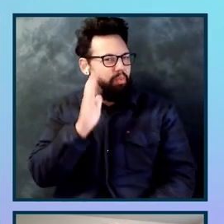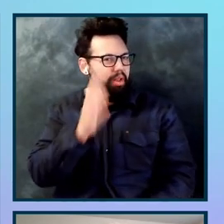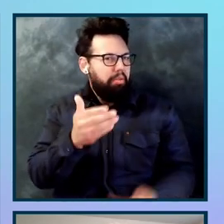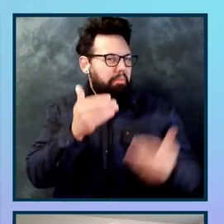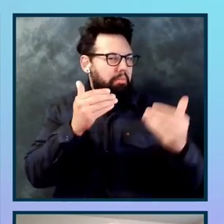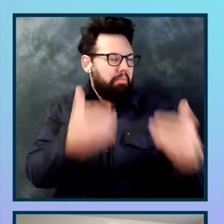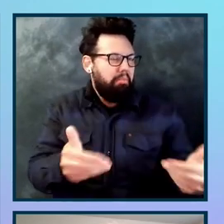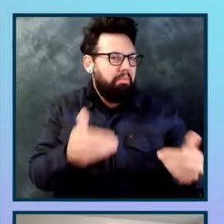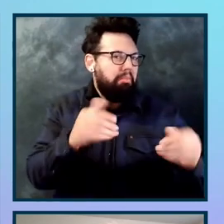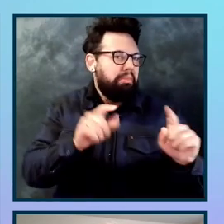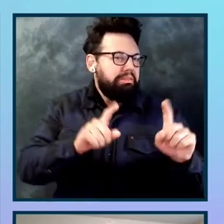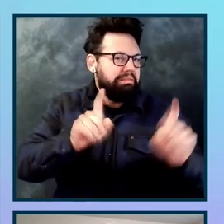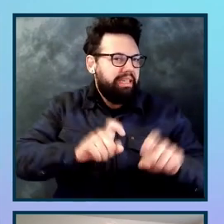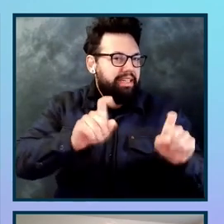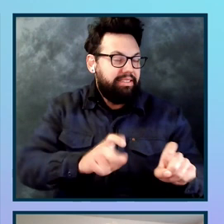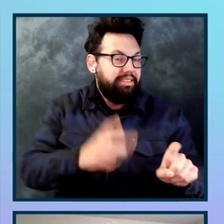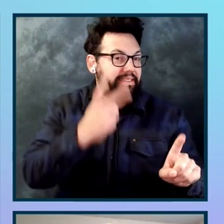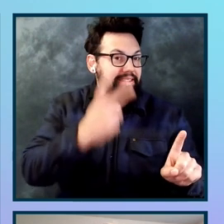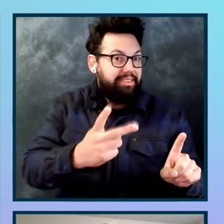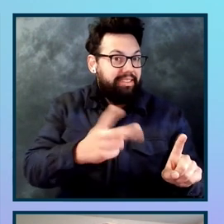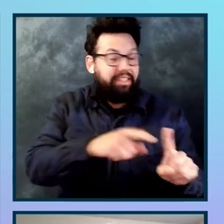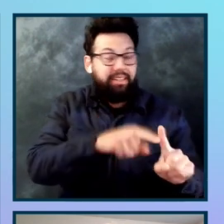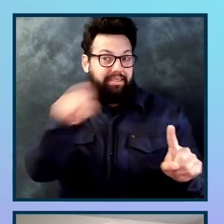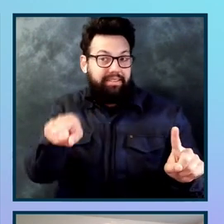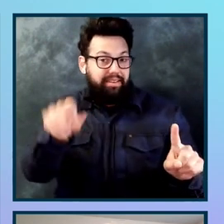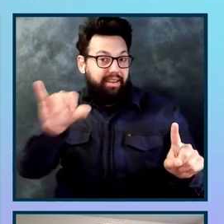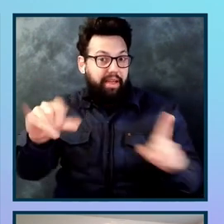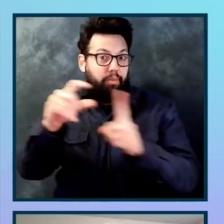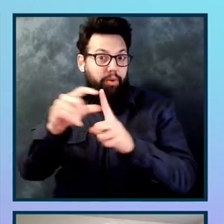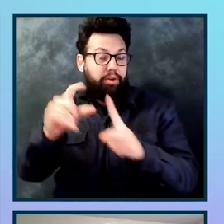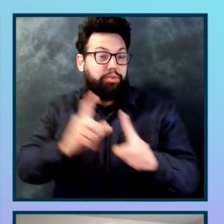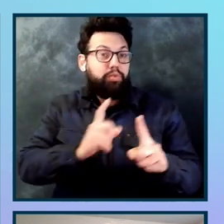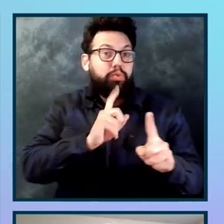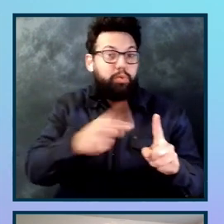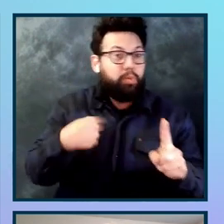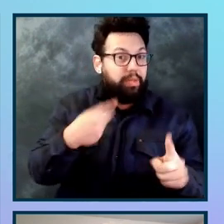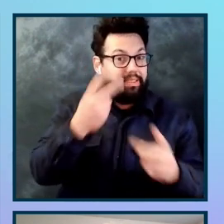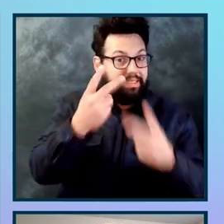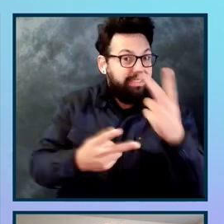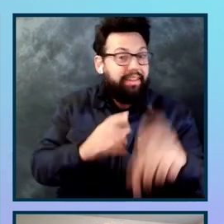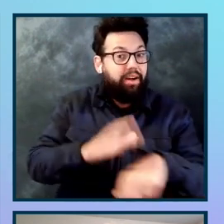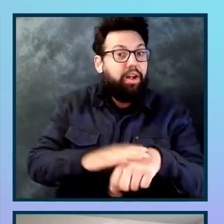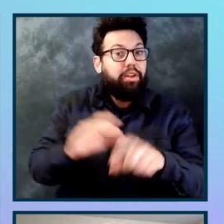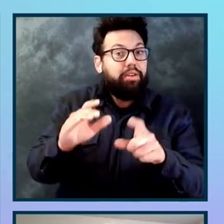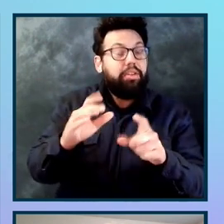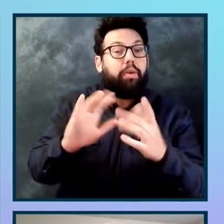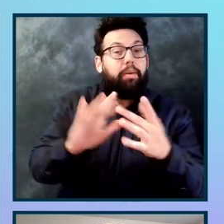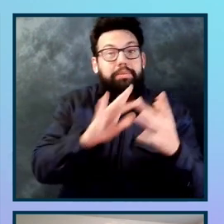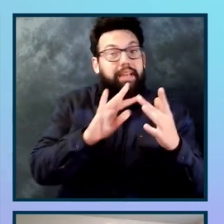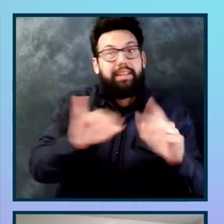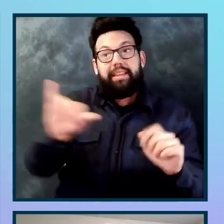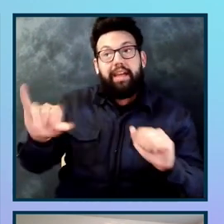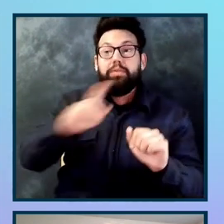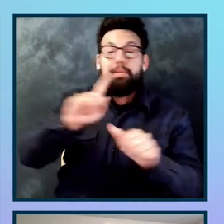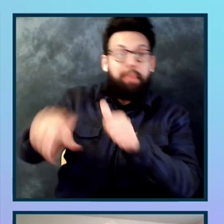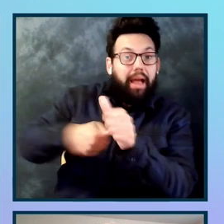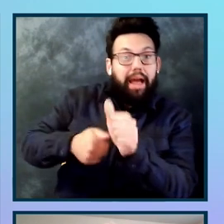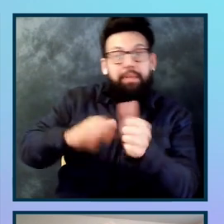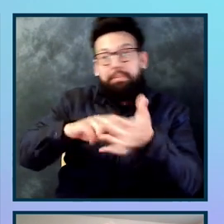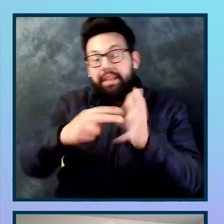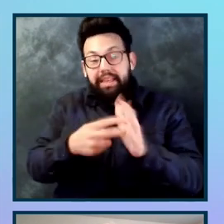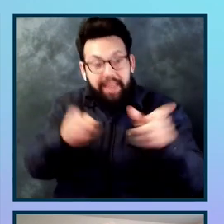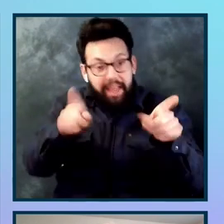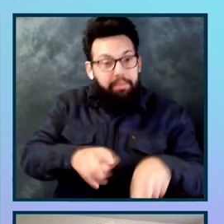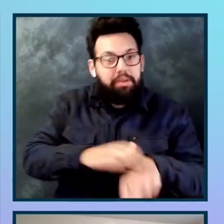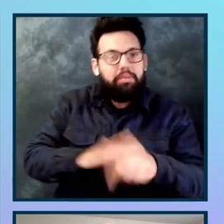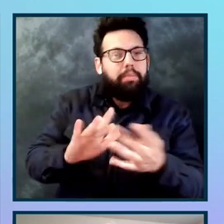true definition of the word is, in fact, being maintained. That said, remember, we came here for something to do with student loans.